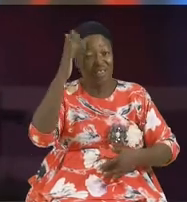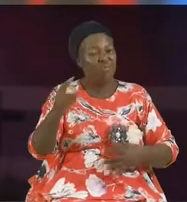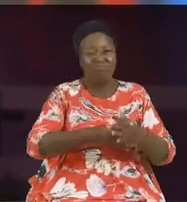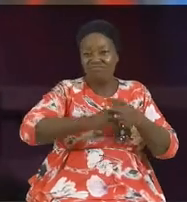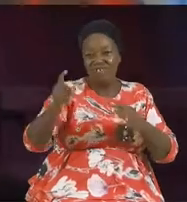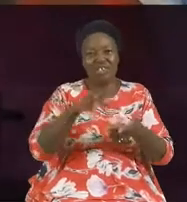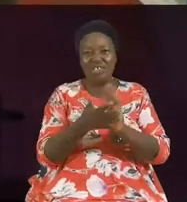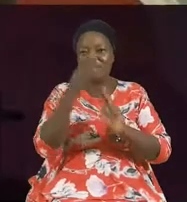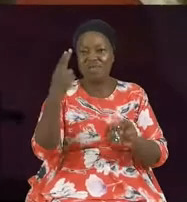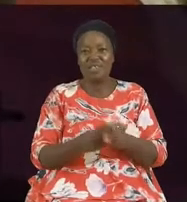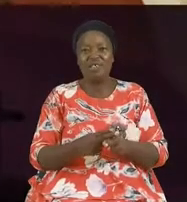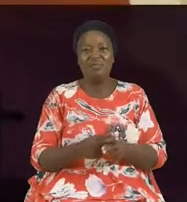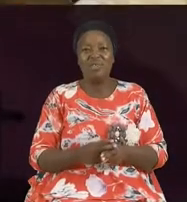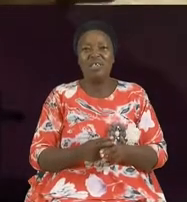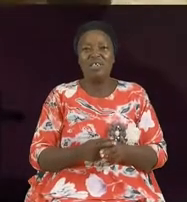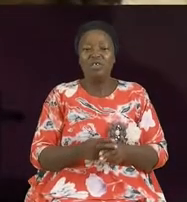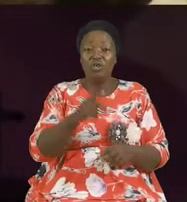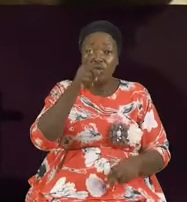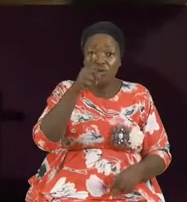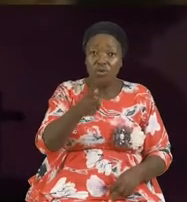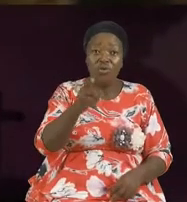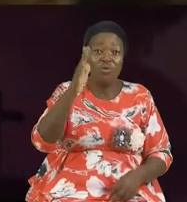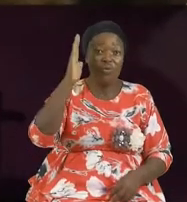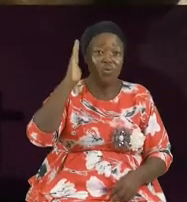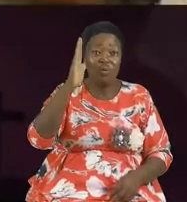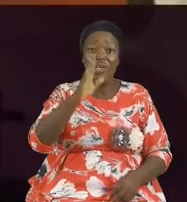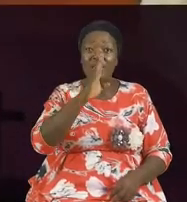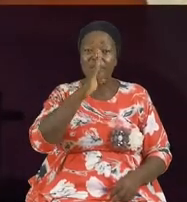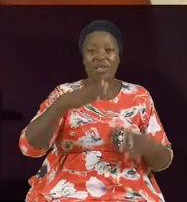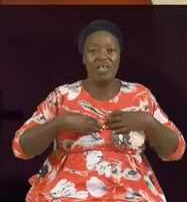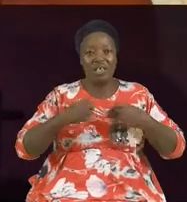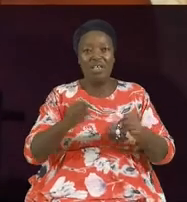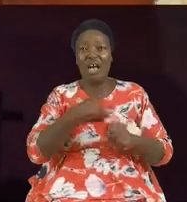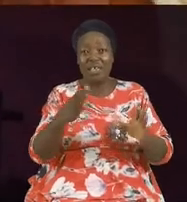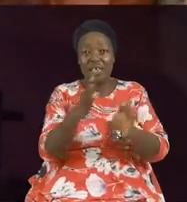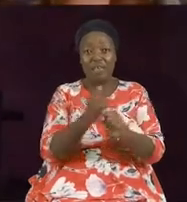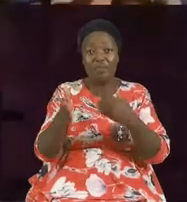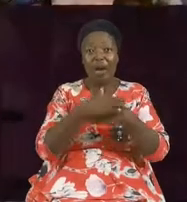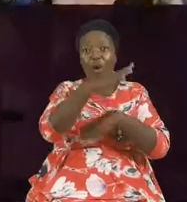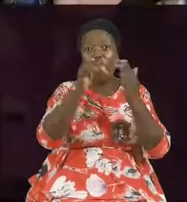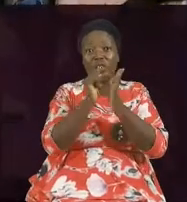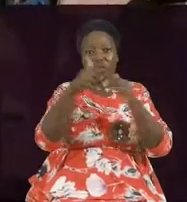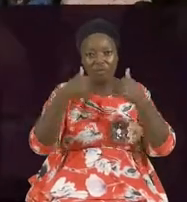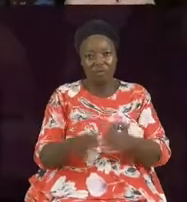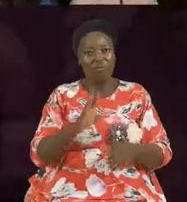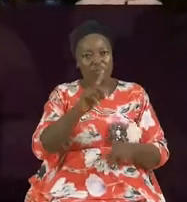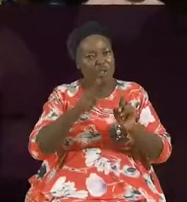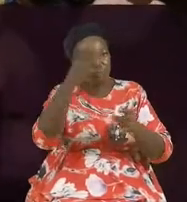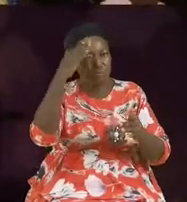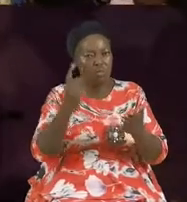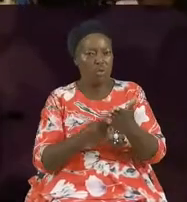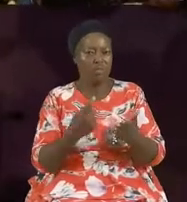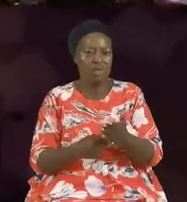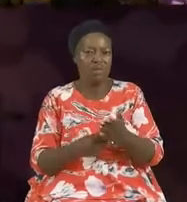here. Sickness will vanish away. You will recover. But you